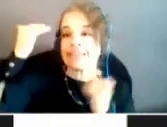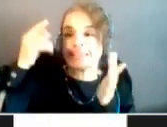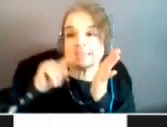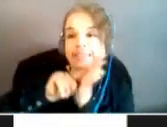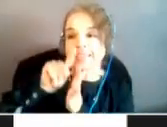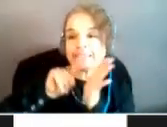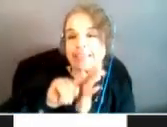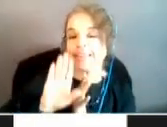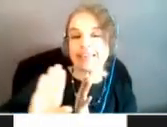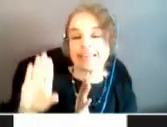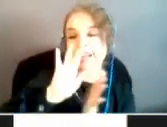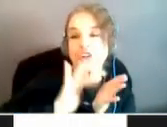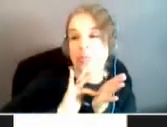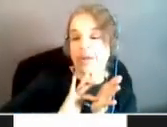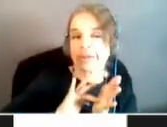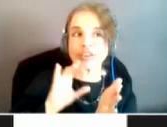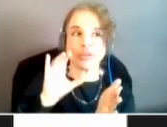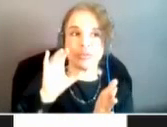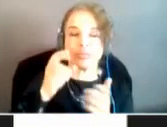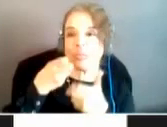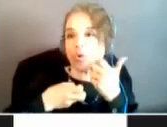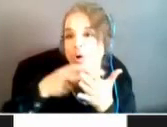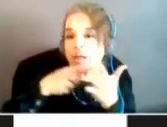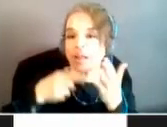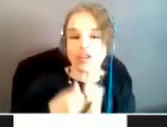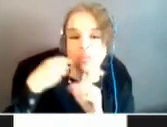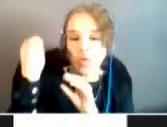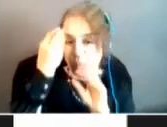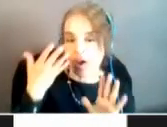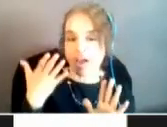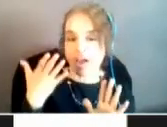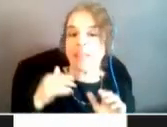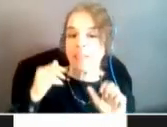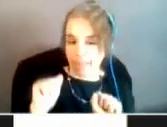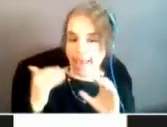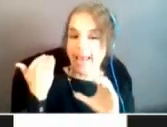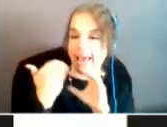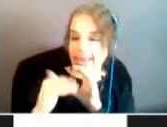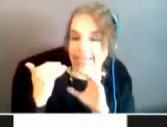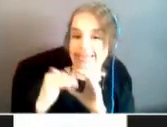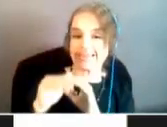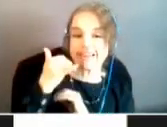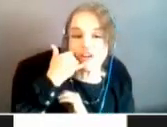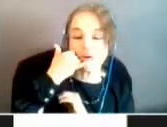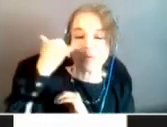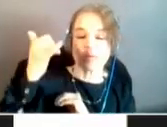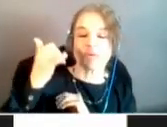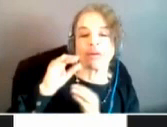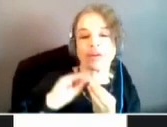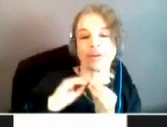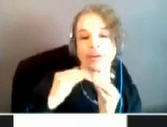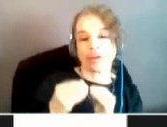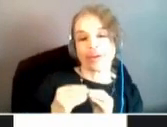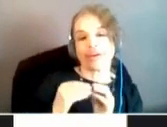or living with medical conditions. So more information can be accessed by calling the number on